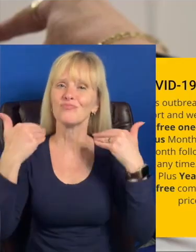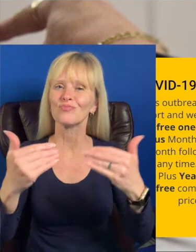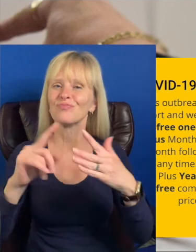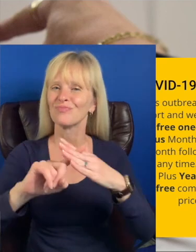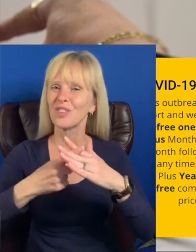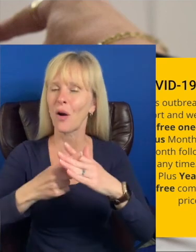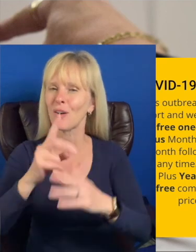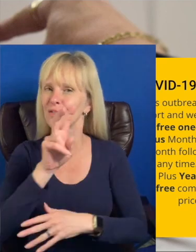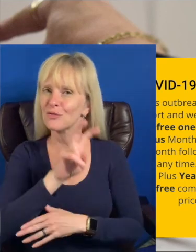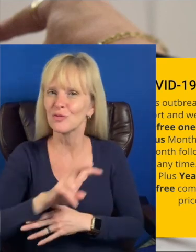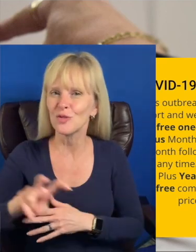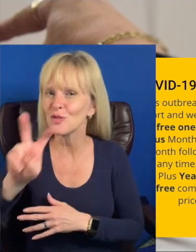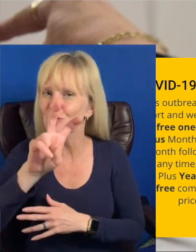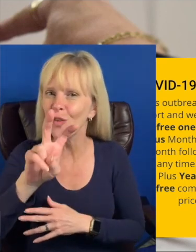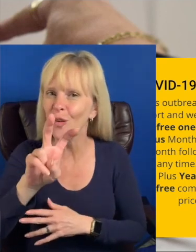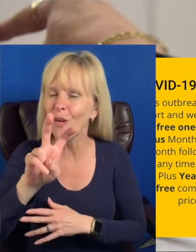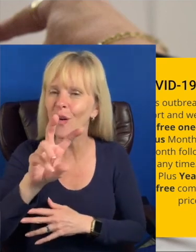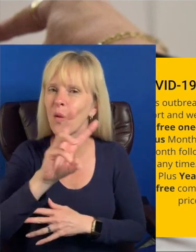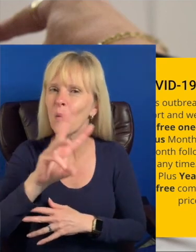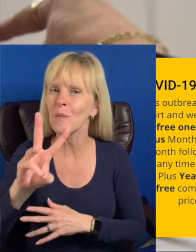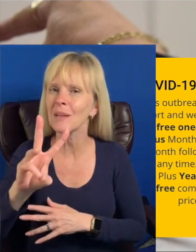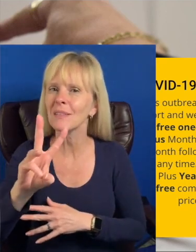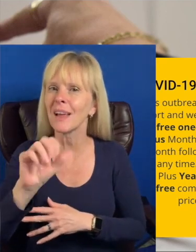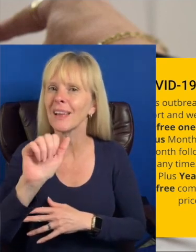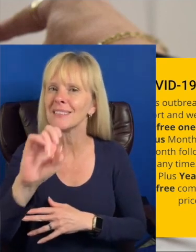Hi, let's get started on your tour of